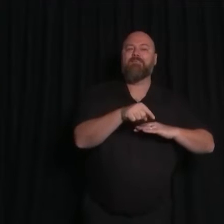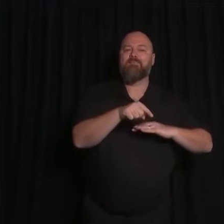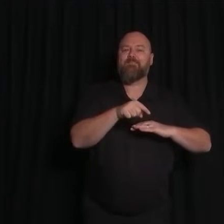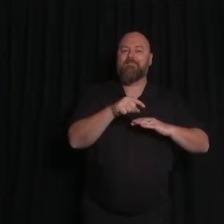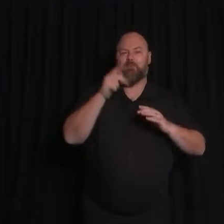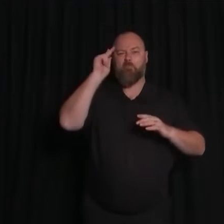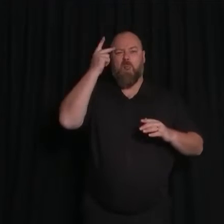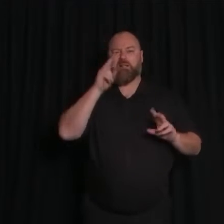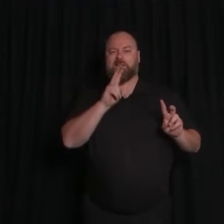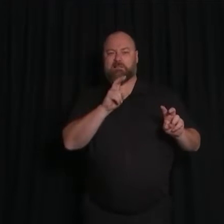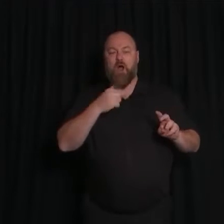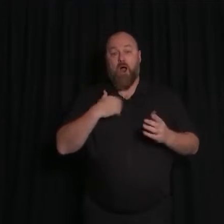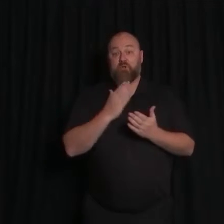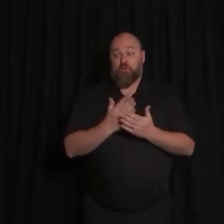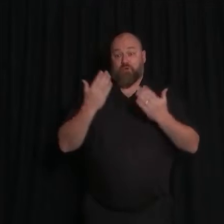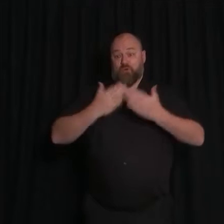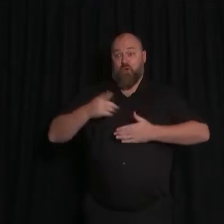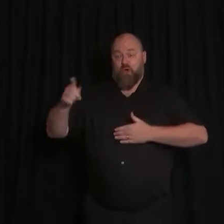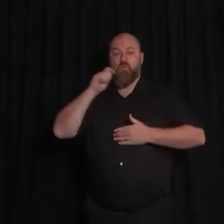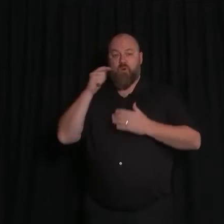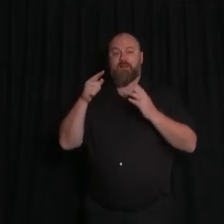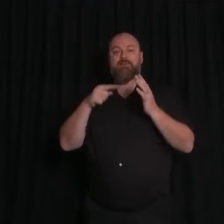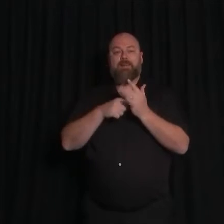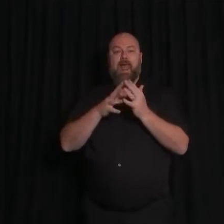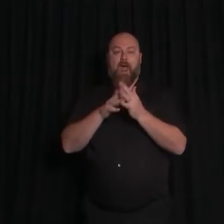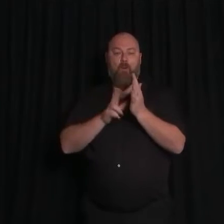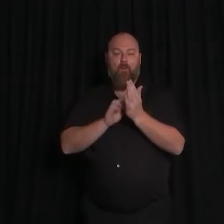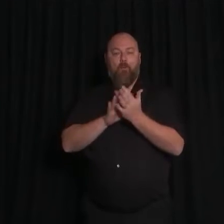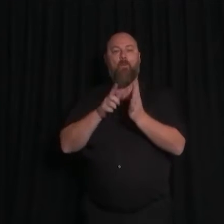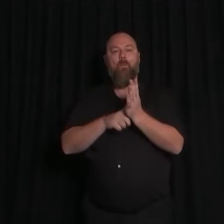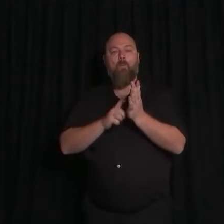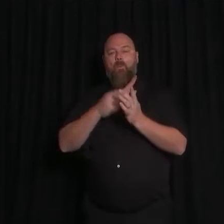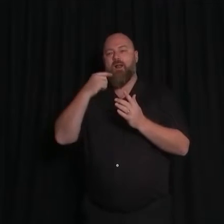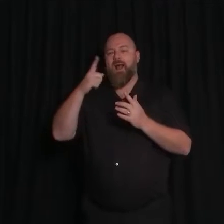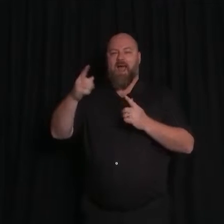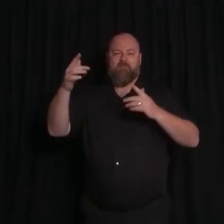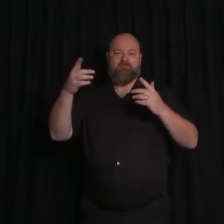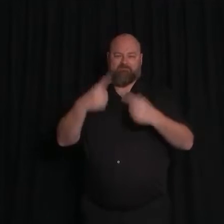blowing the roof off the Sydney Town Hall at Ultraviolet, the women's event. So